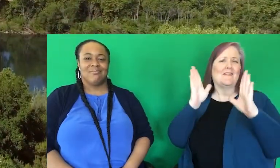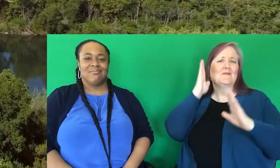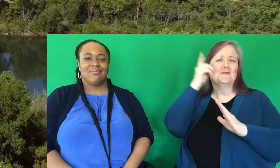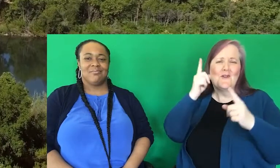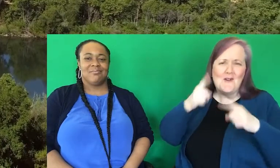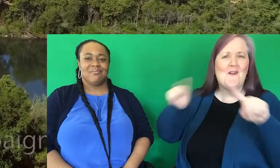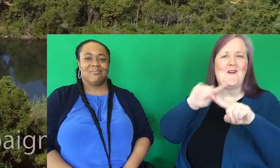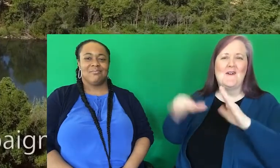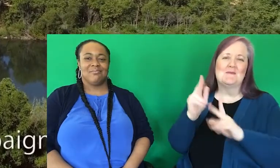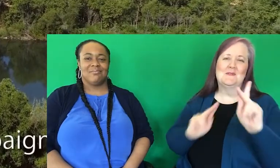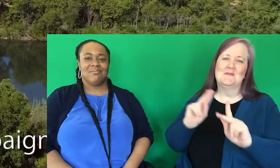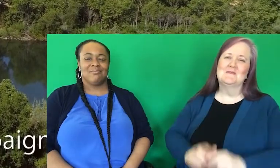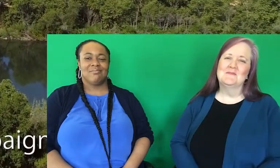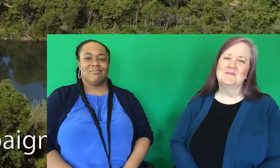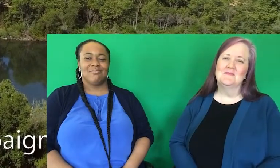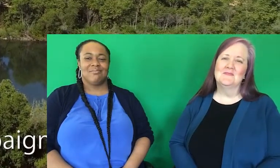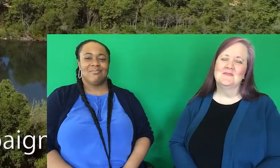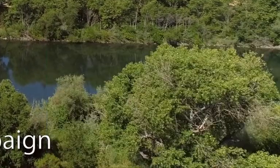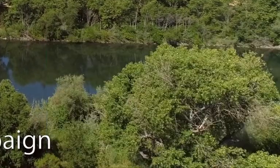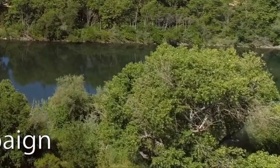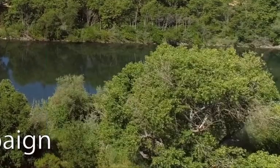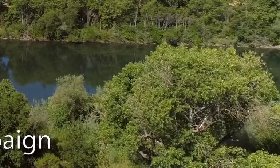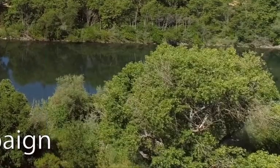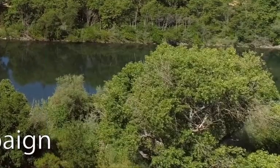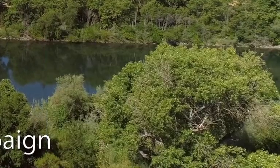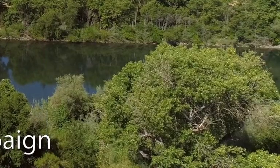help build a brighter future for all.